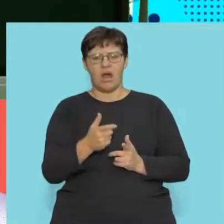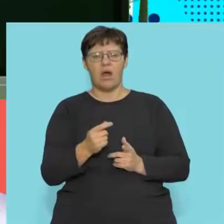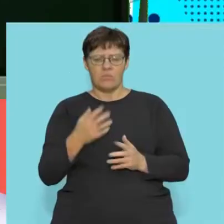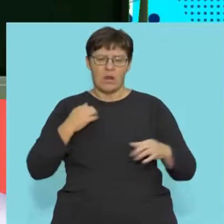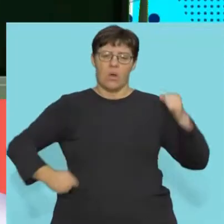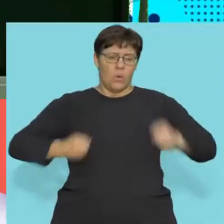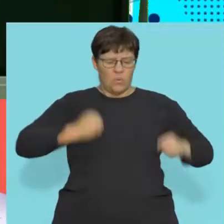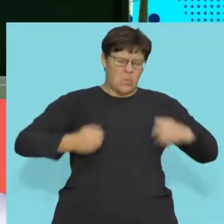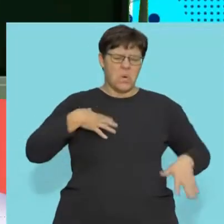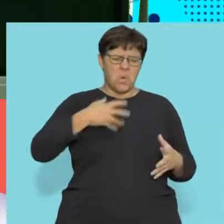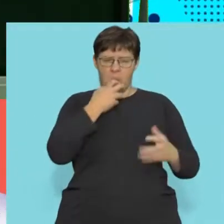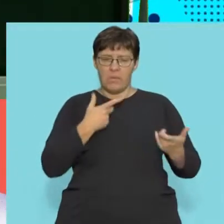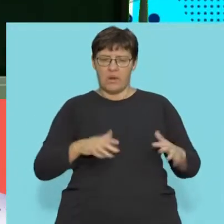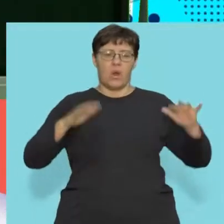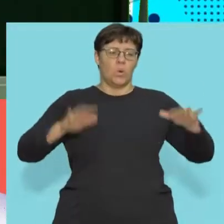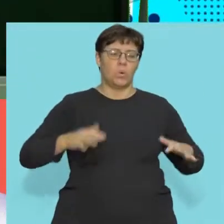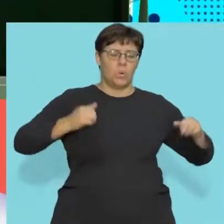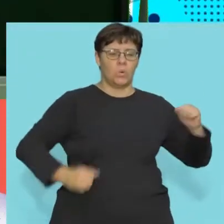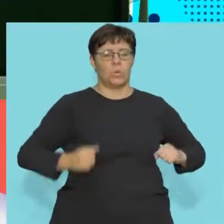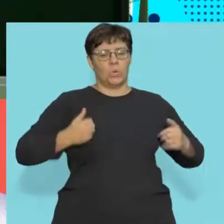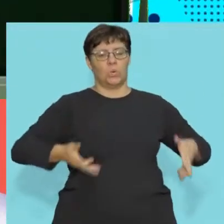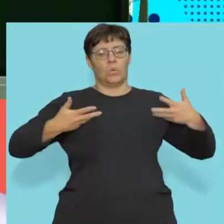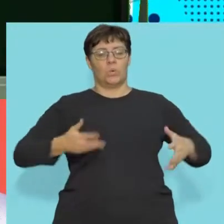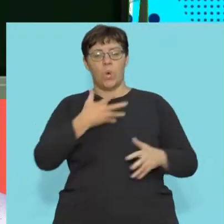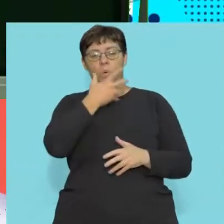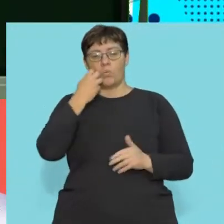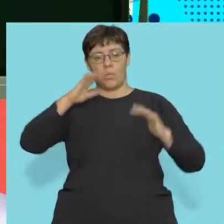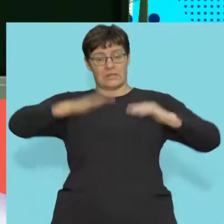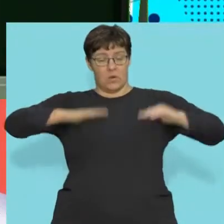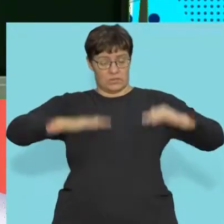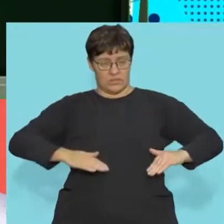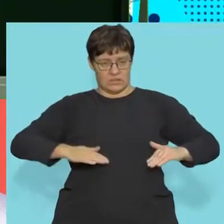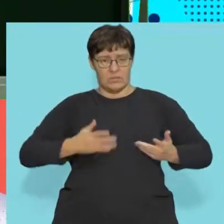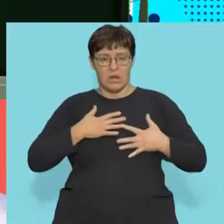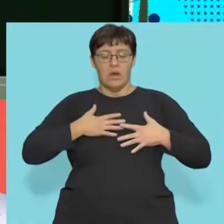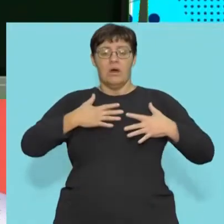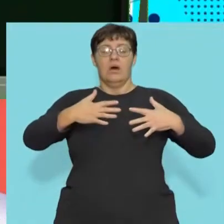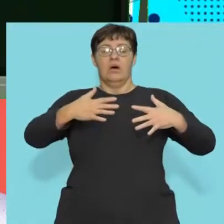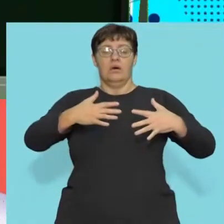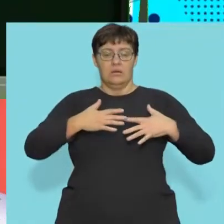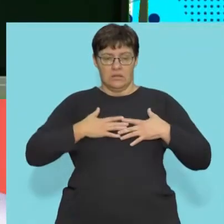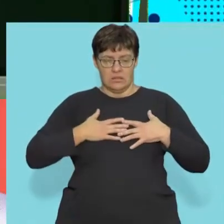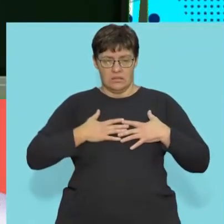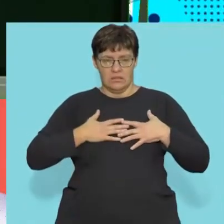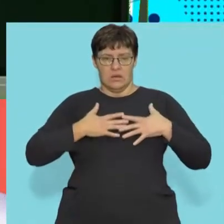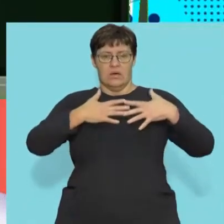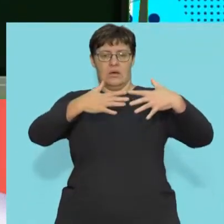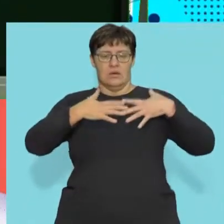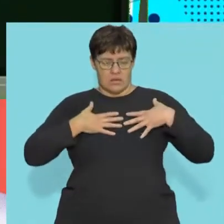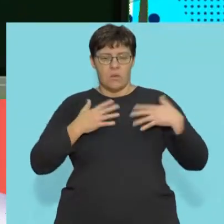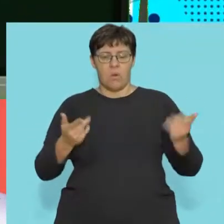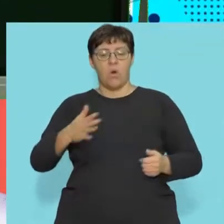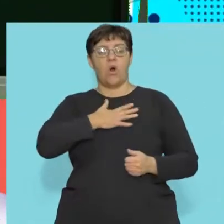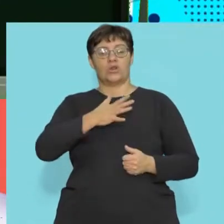well, warm down. And warming down essentially means let's continue to inhale and bring in more oxygen into